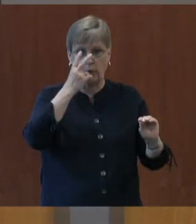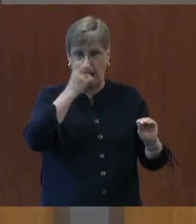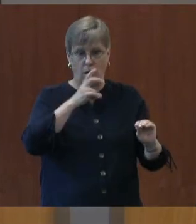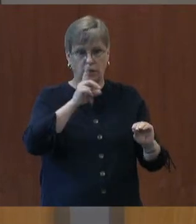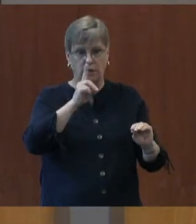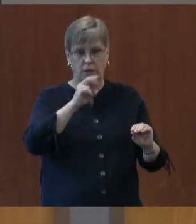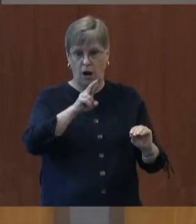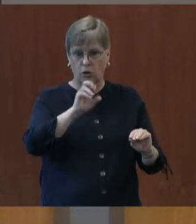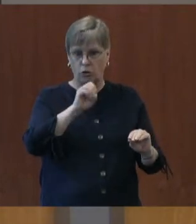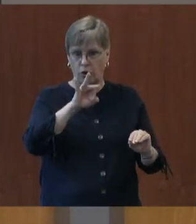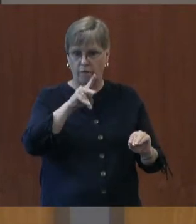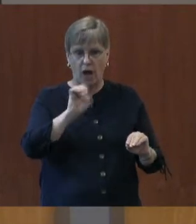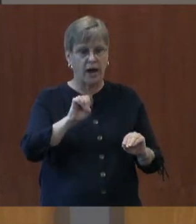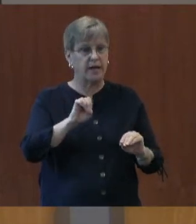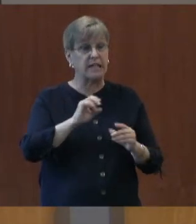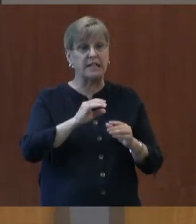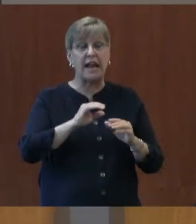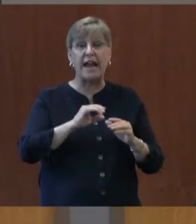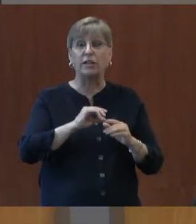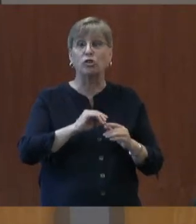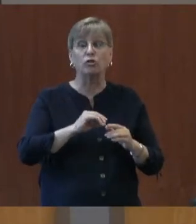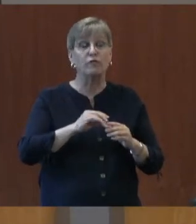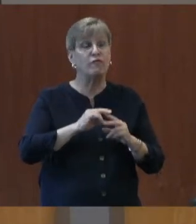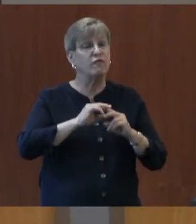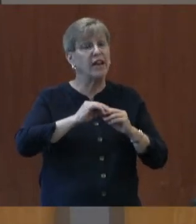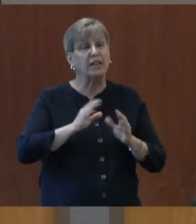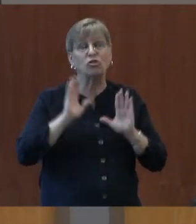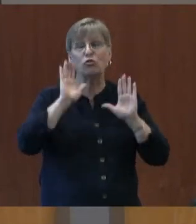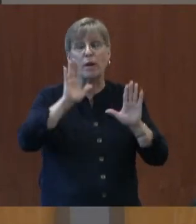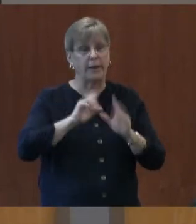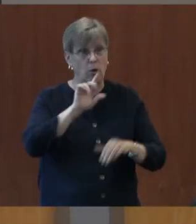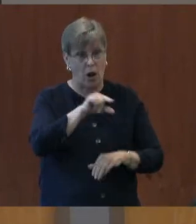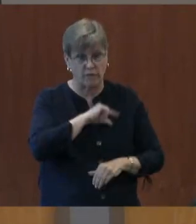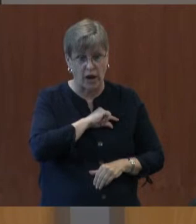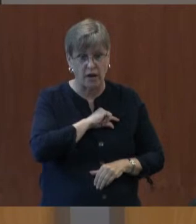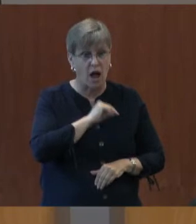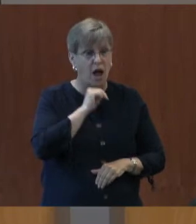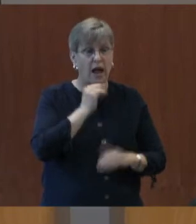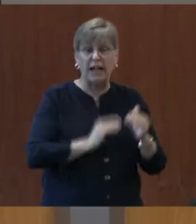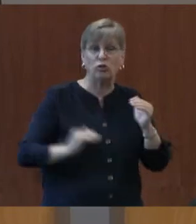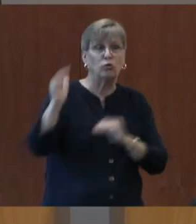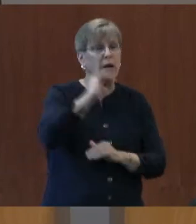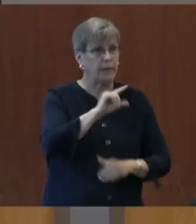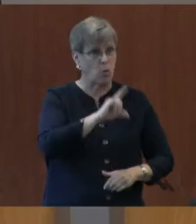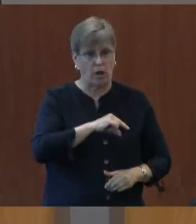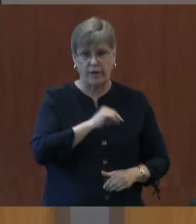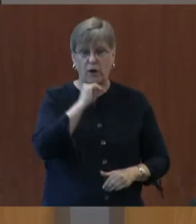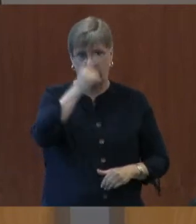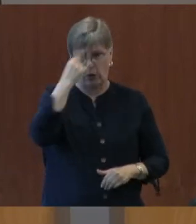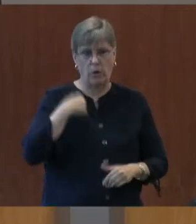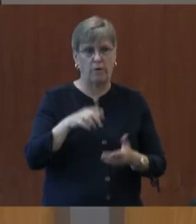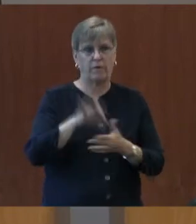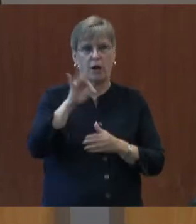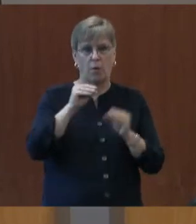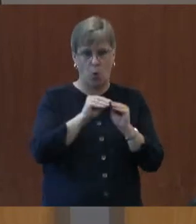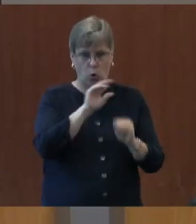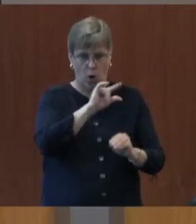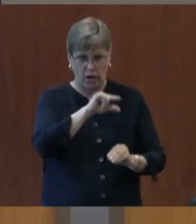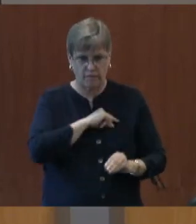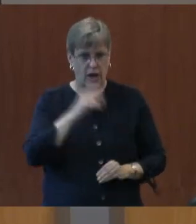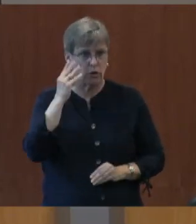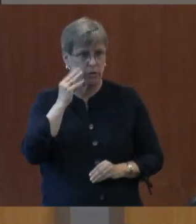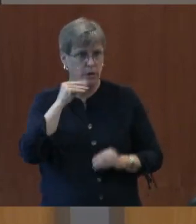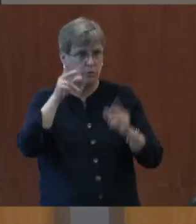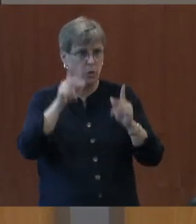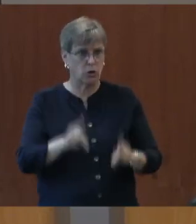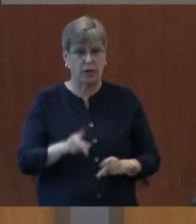Dr. Savine is extremely qualified. I don't know that we would have been able to find a more qualified, more experienced person. And